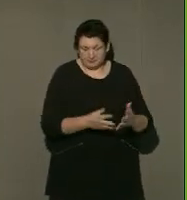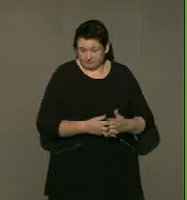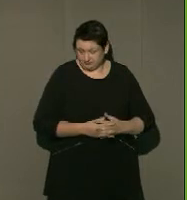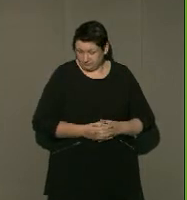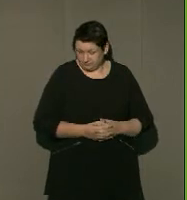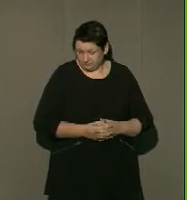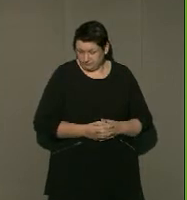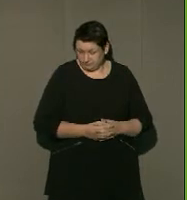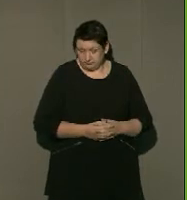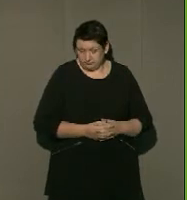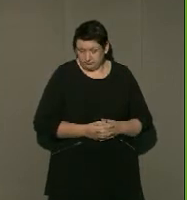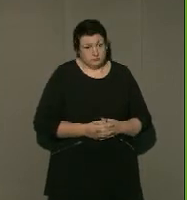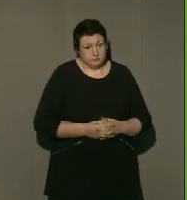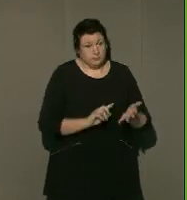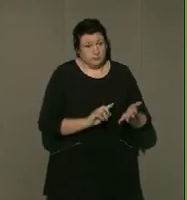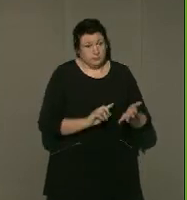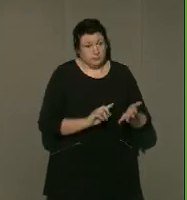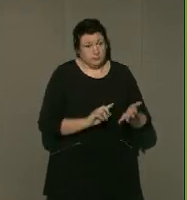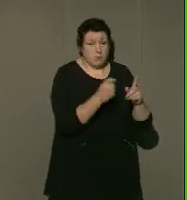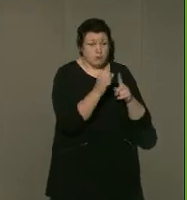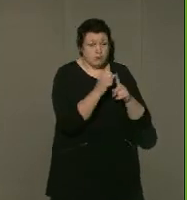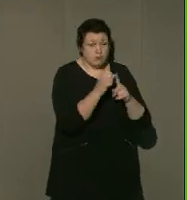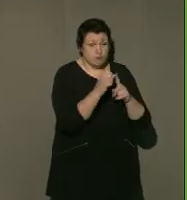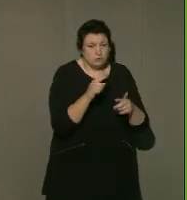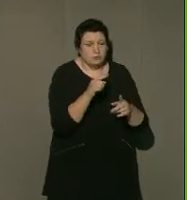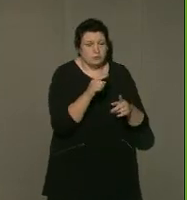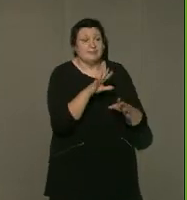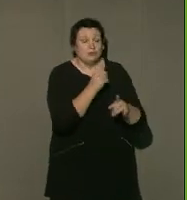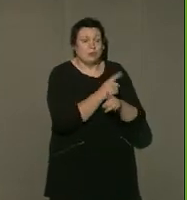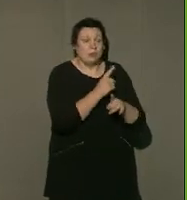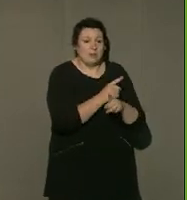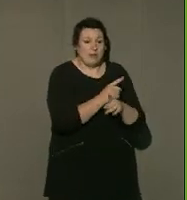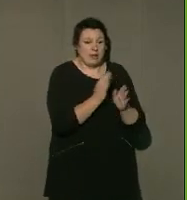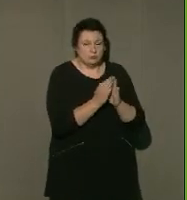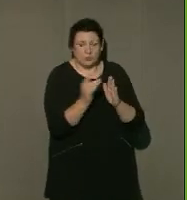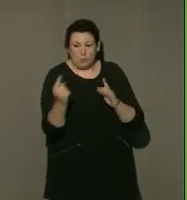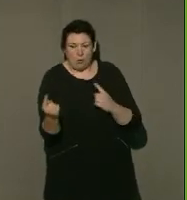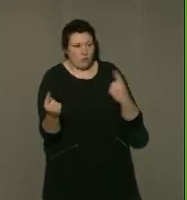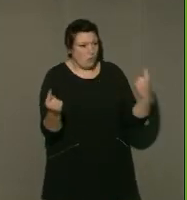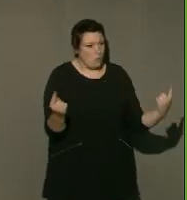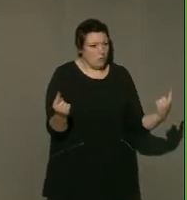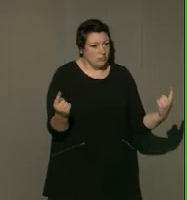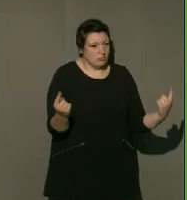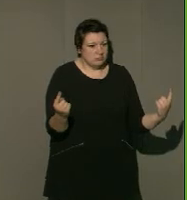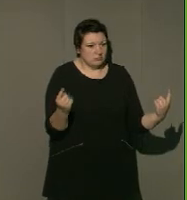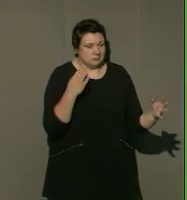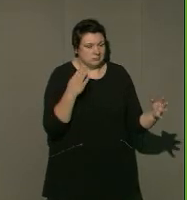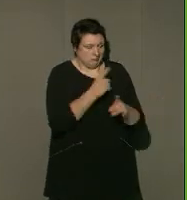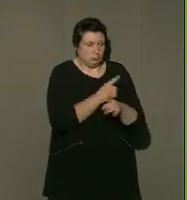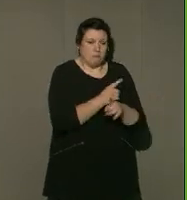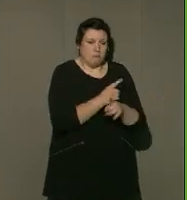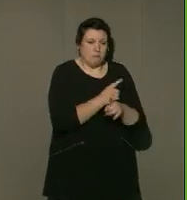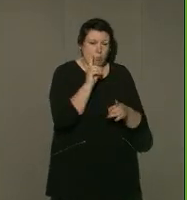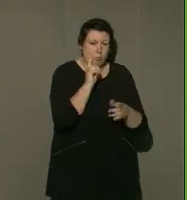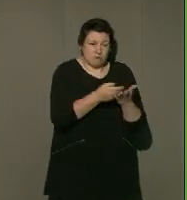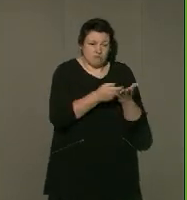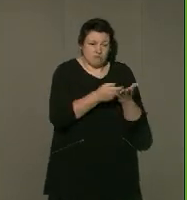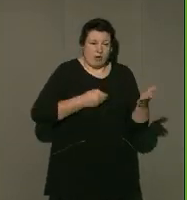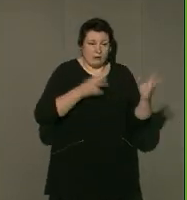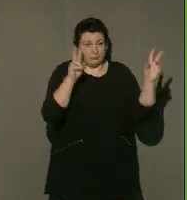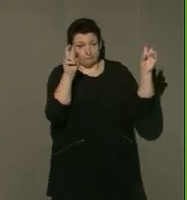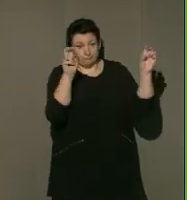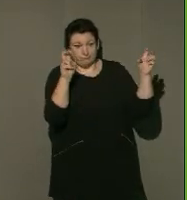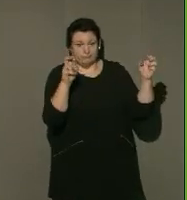The motion proposal, however, is concerned with that binary, and its reference to women's rights in the title appears to